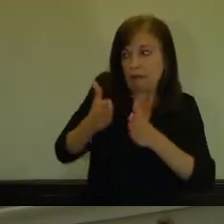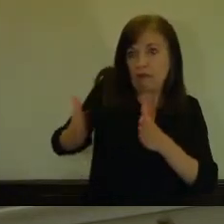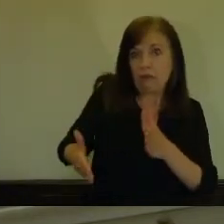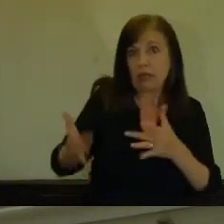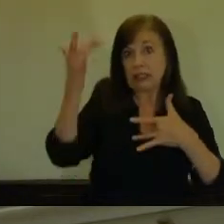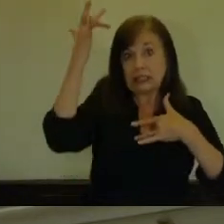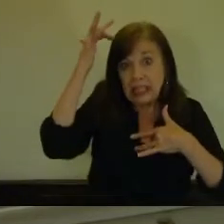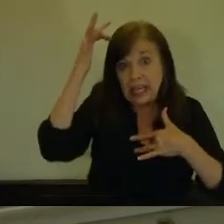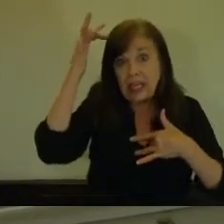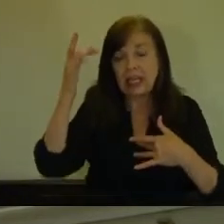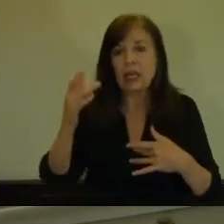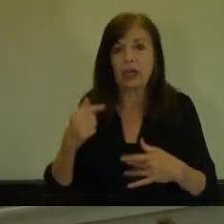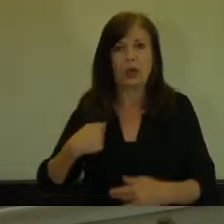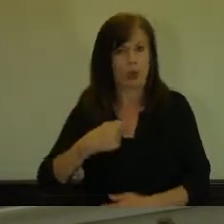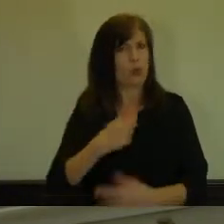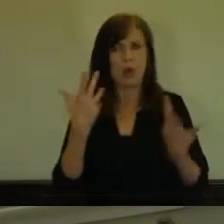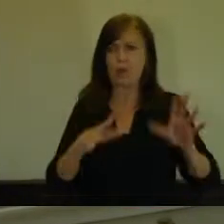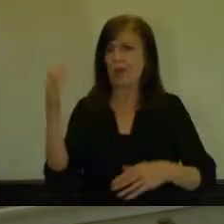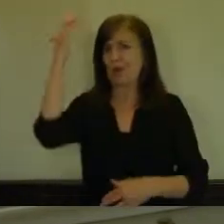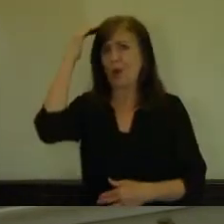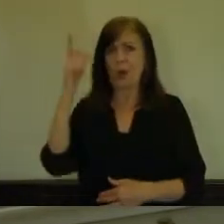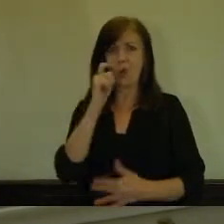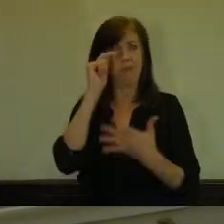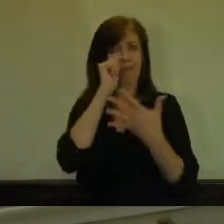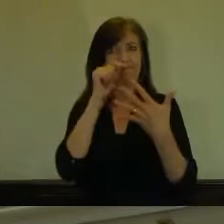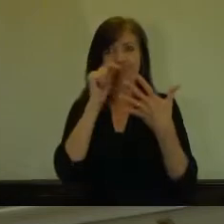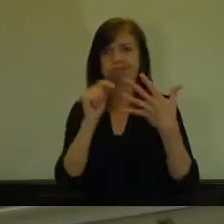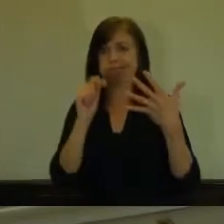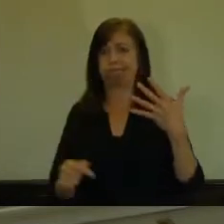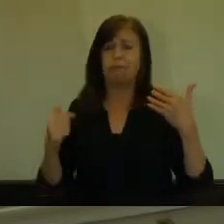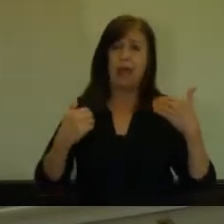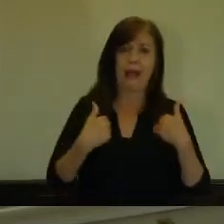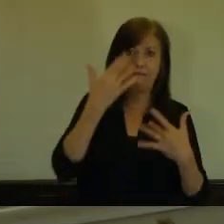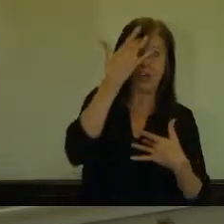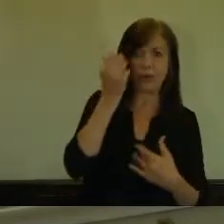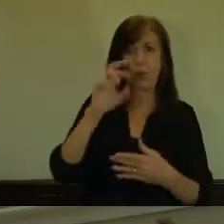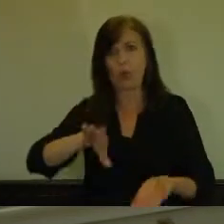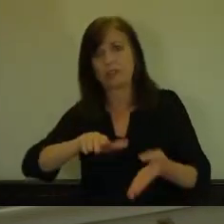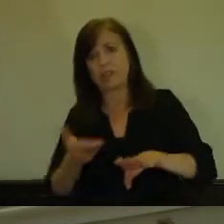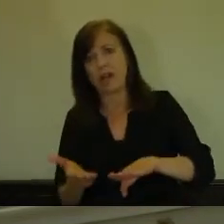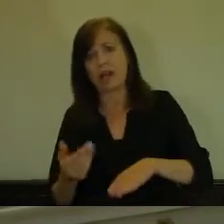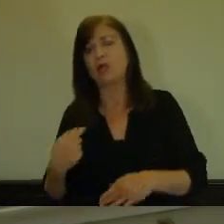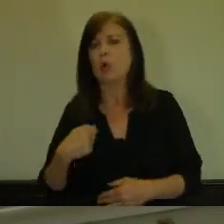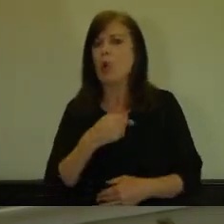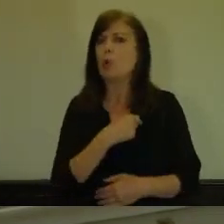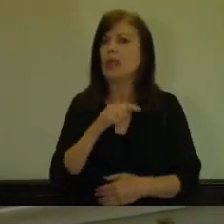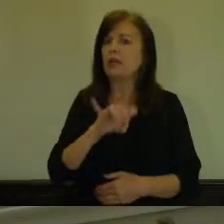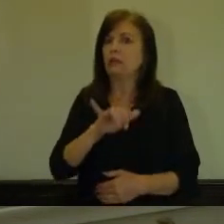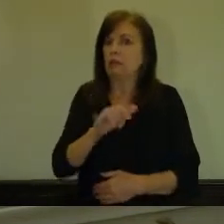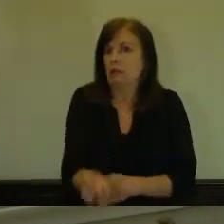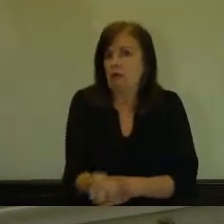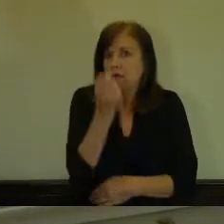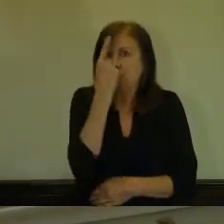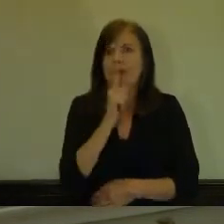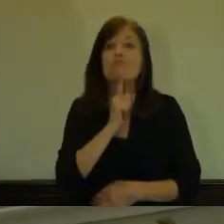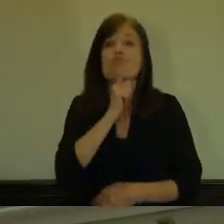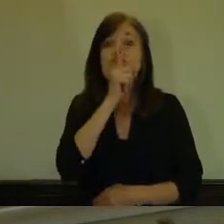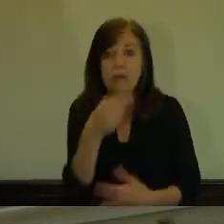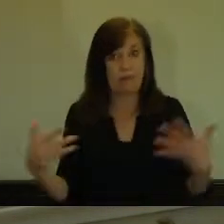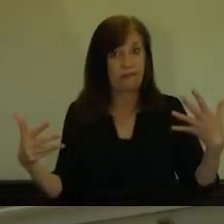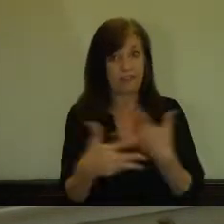the virus. And we know many people who have already died from it. And so we understand that kind of